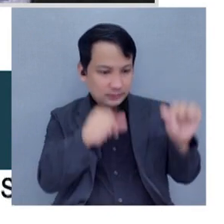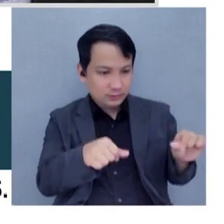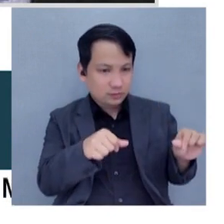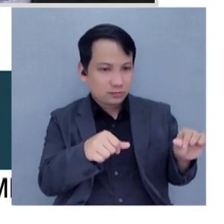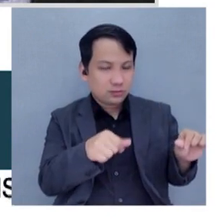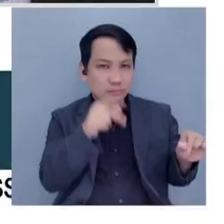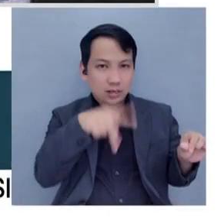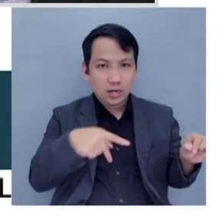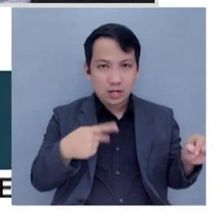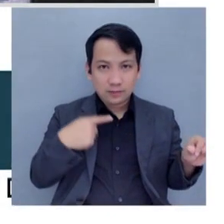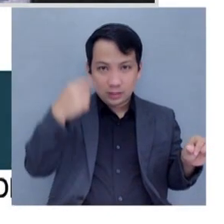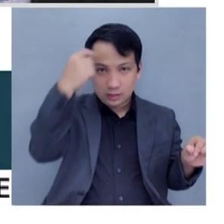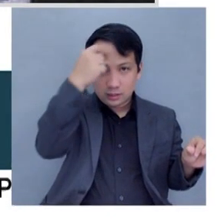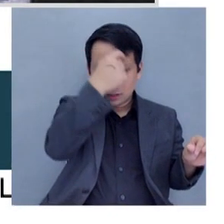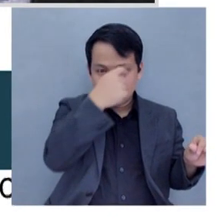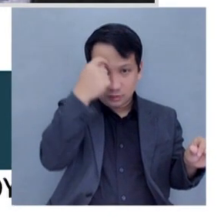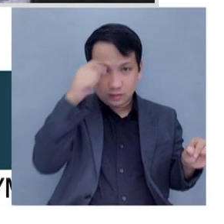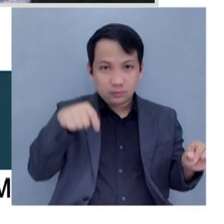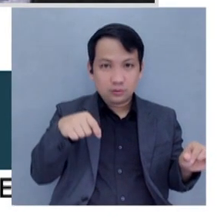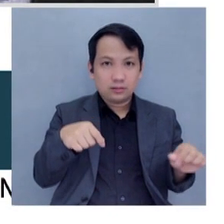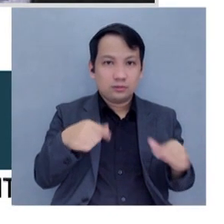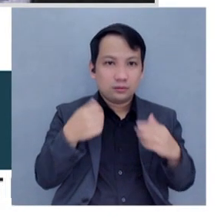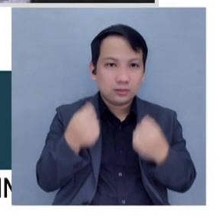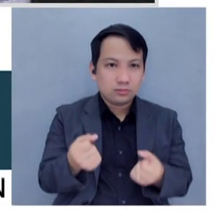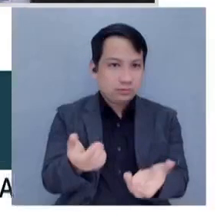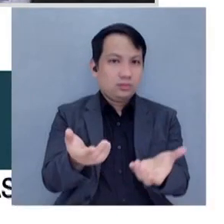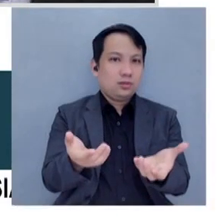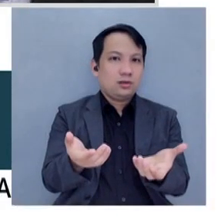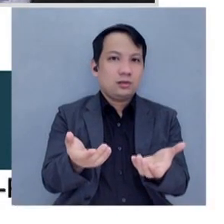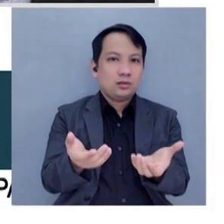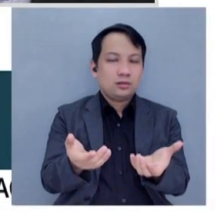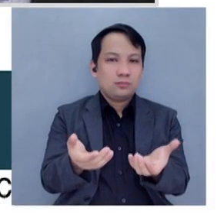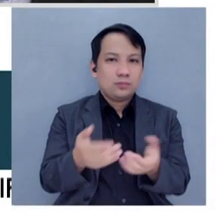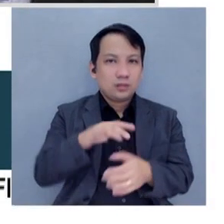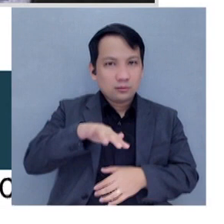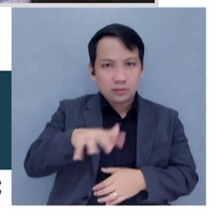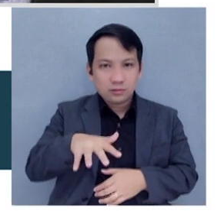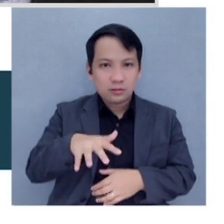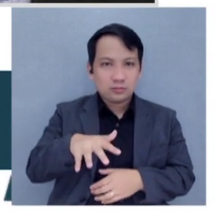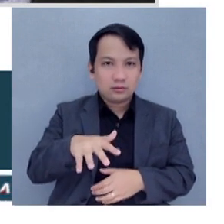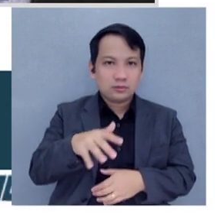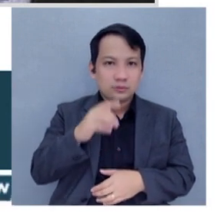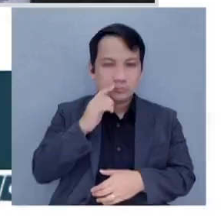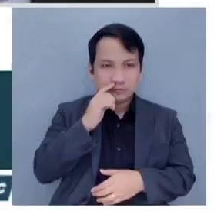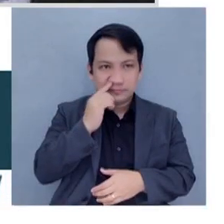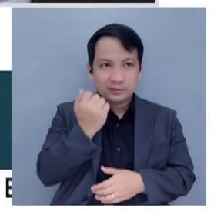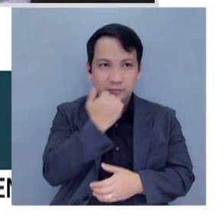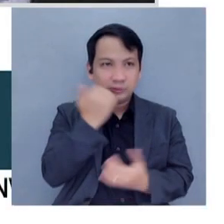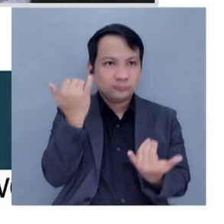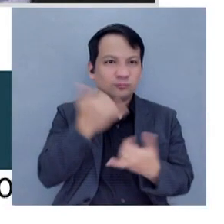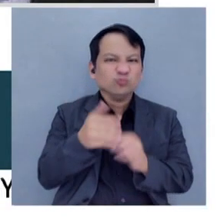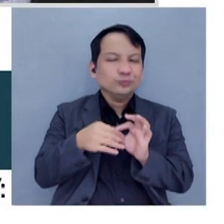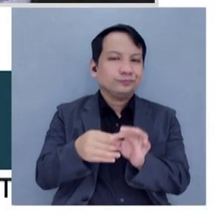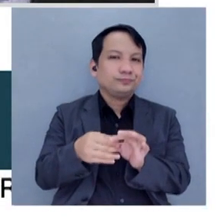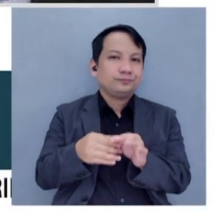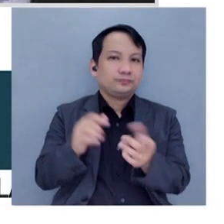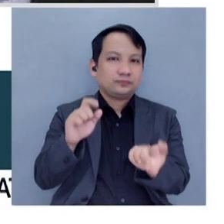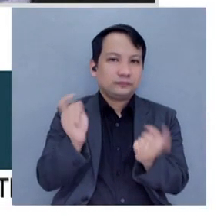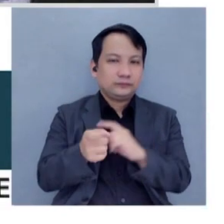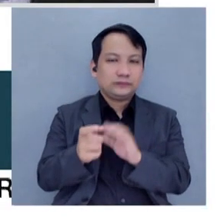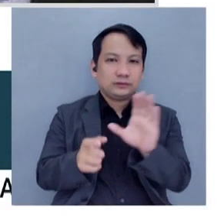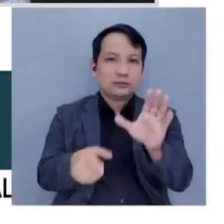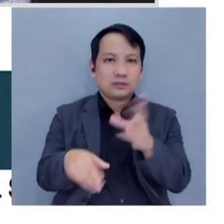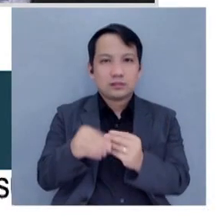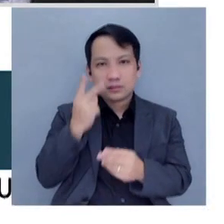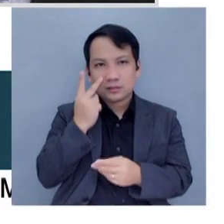siyang tapo, tapos magaling na, di ba? Parang alam mo talaga na may kalupuhan na nangyayari. Hindi po masama magduda tayo sa mga nakikita natin. At